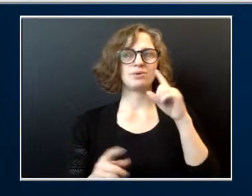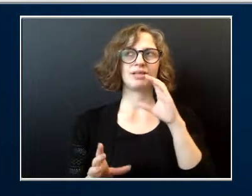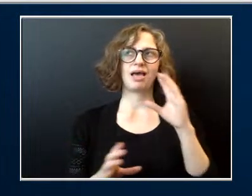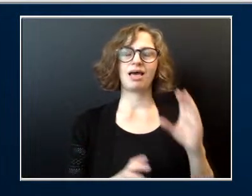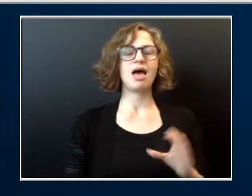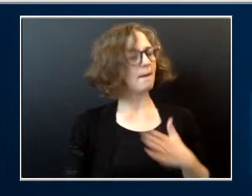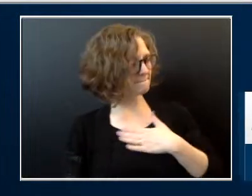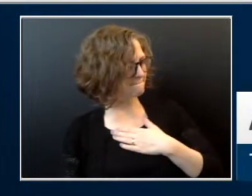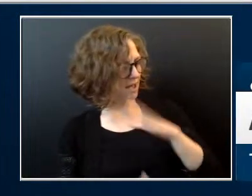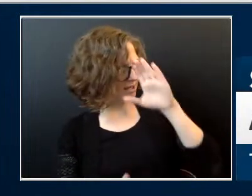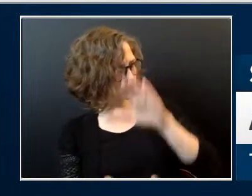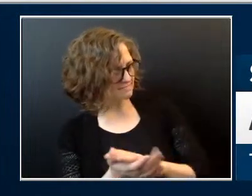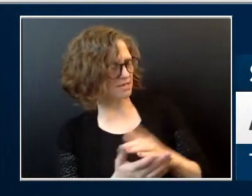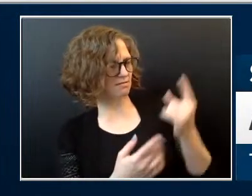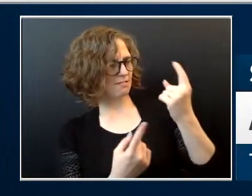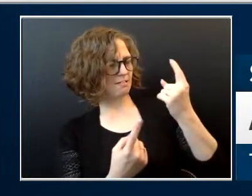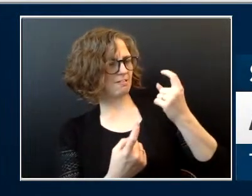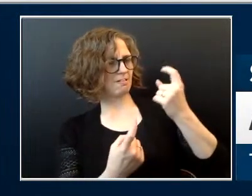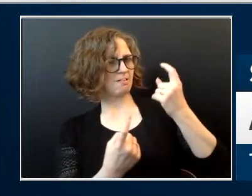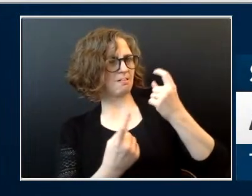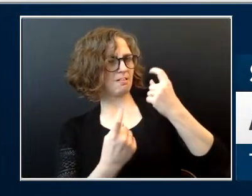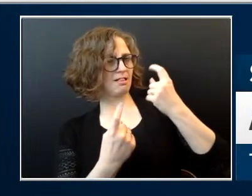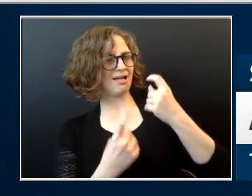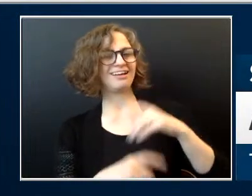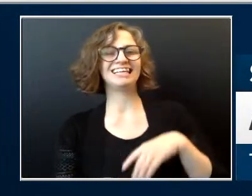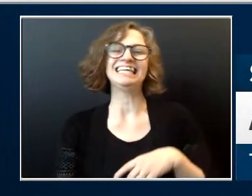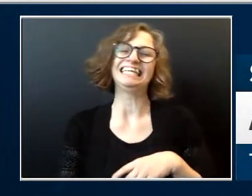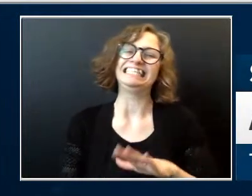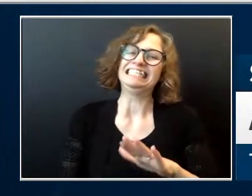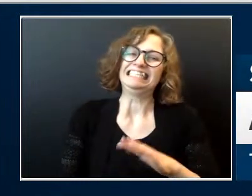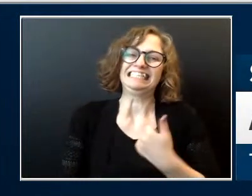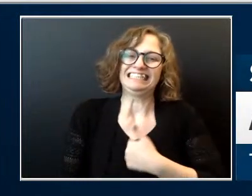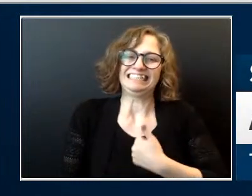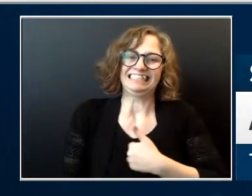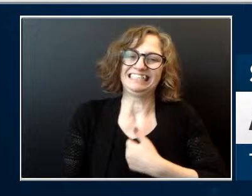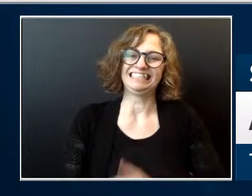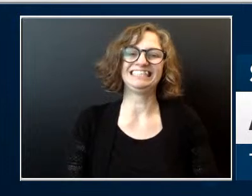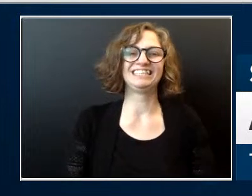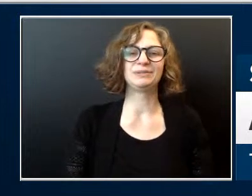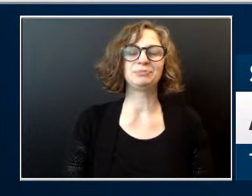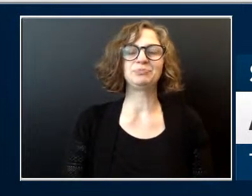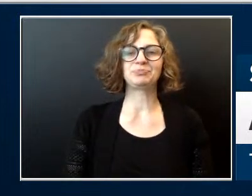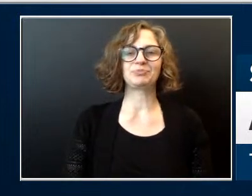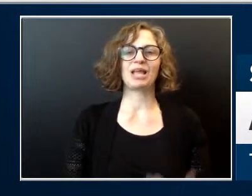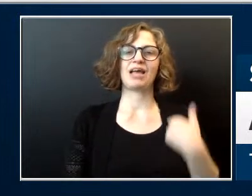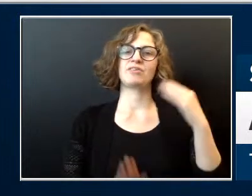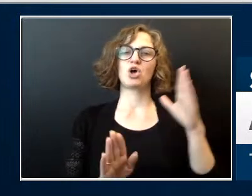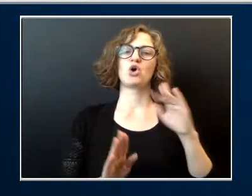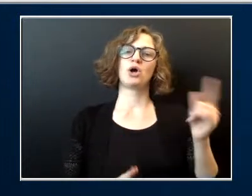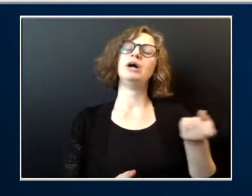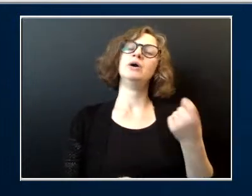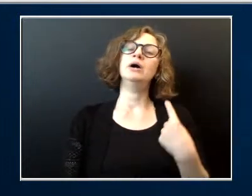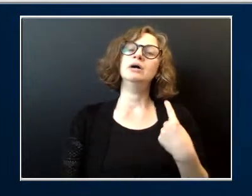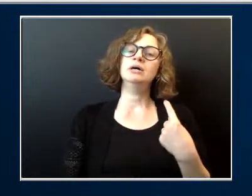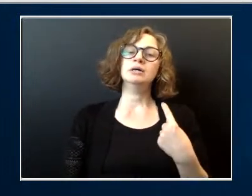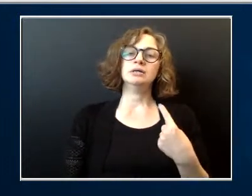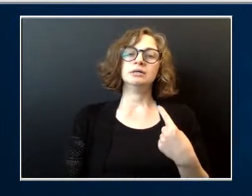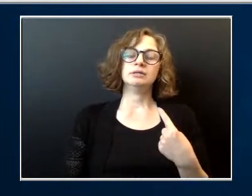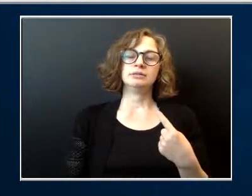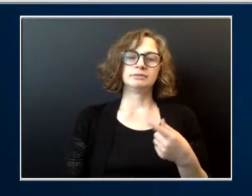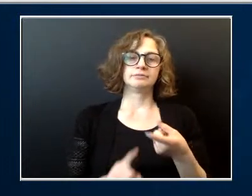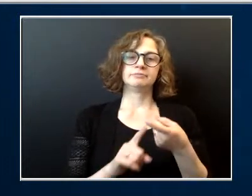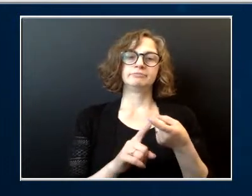questions about that. Well, you know, there you go. Watch out. We have a great question coming in. This is